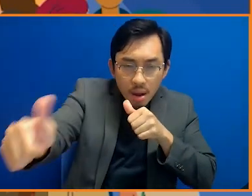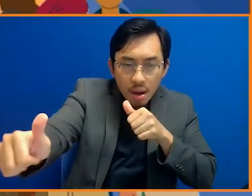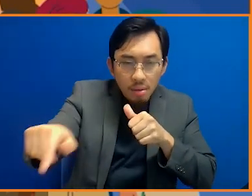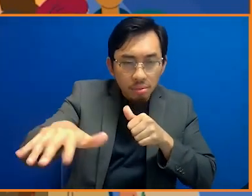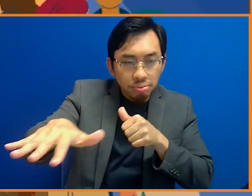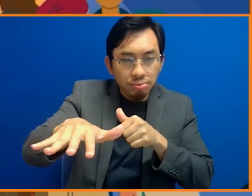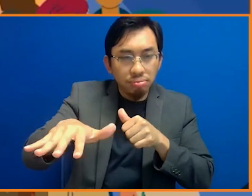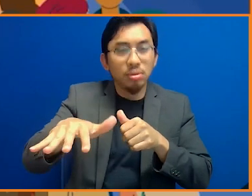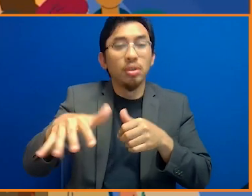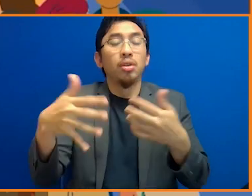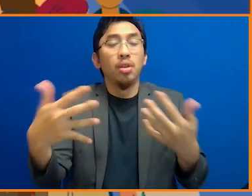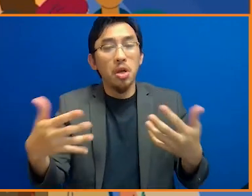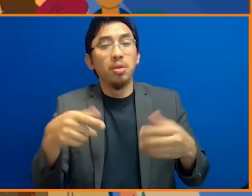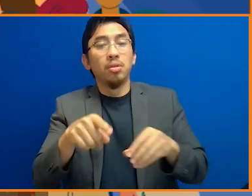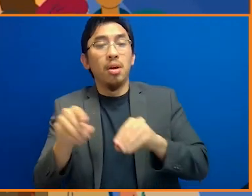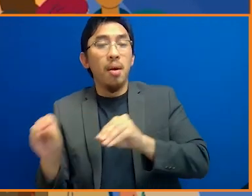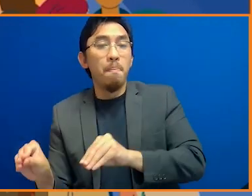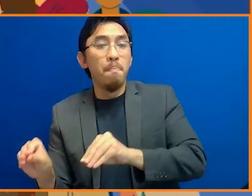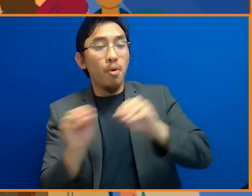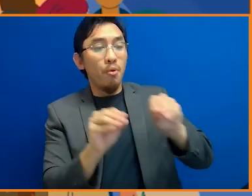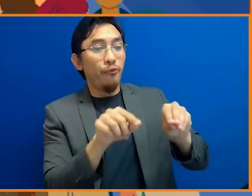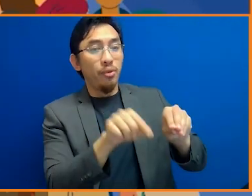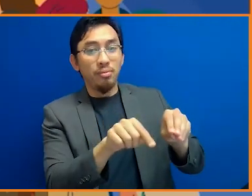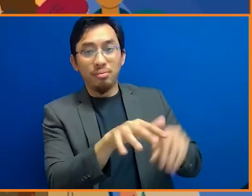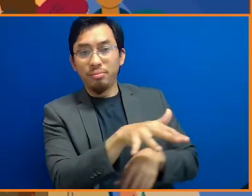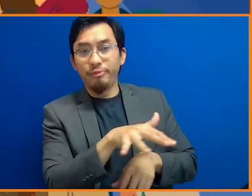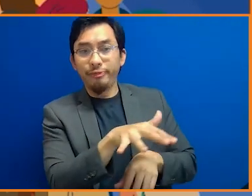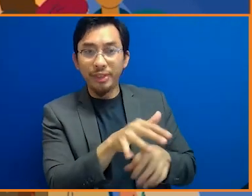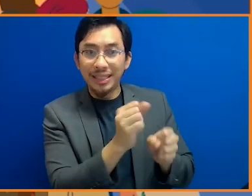area to safe place, or we